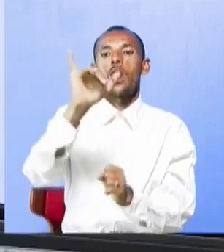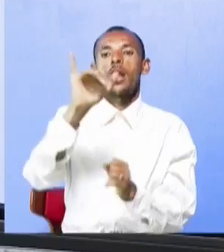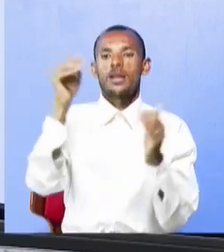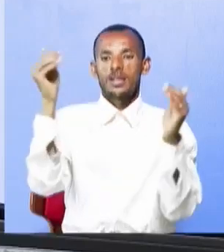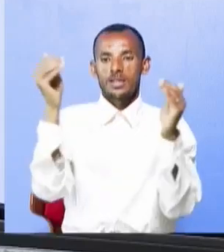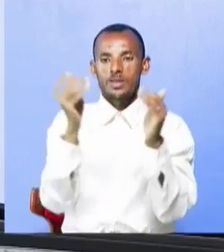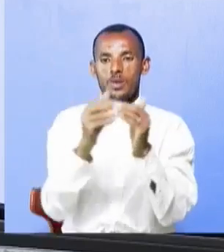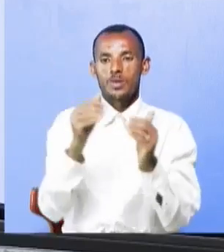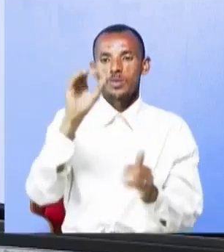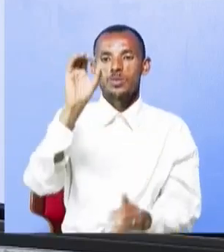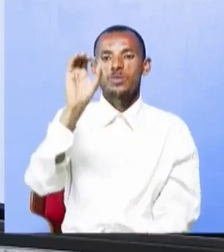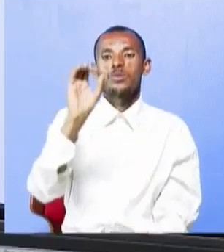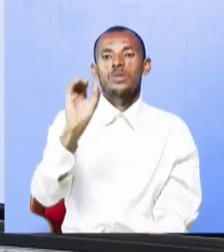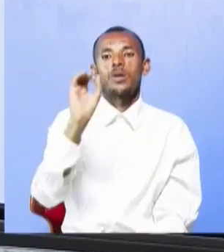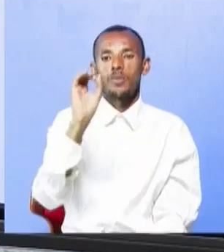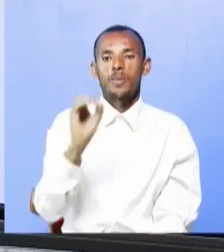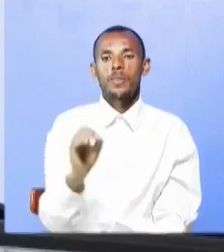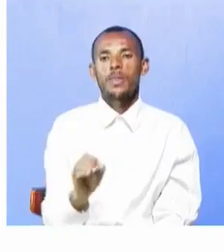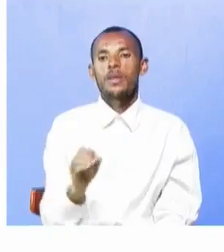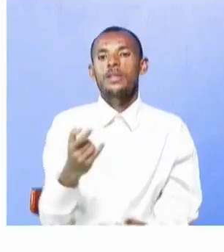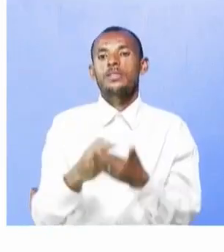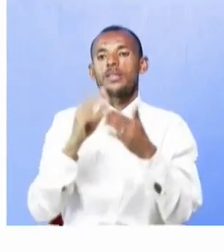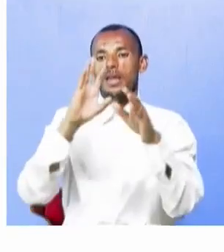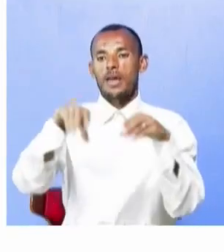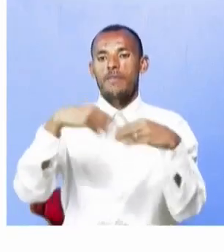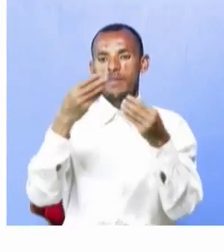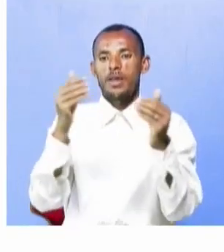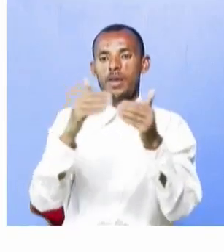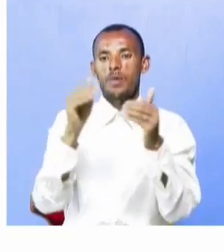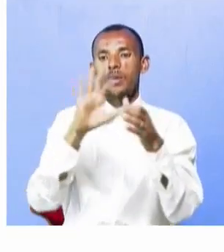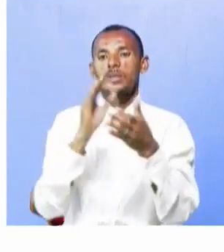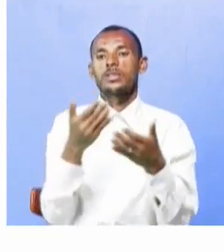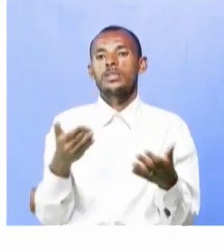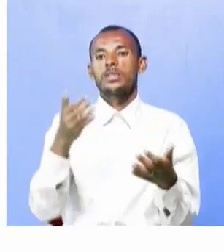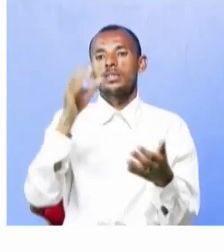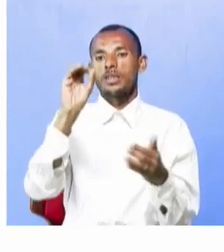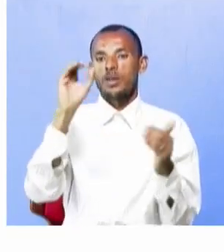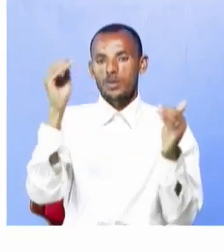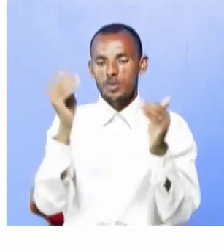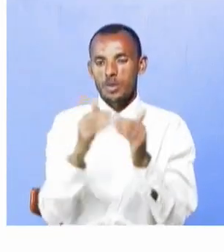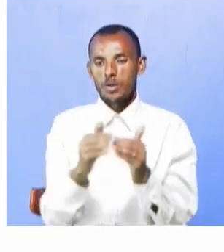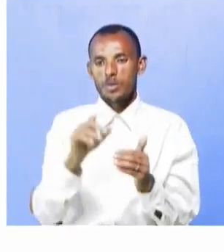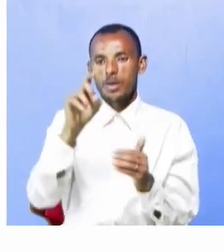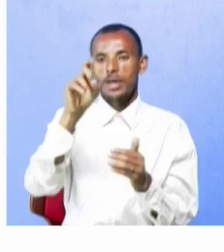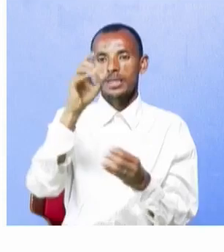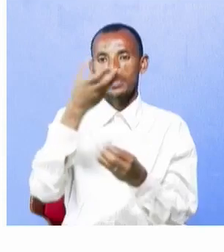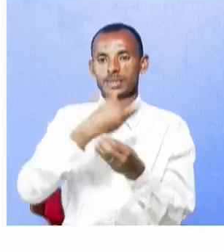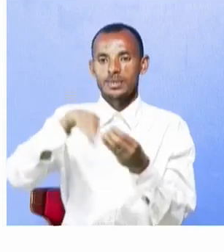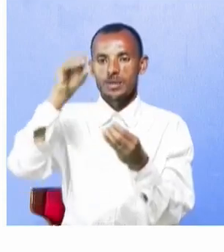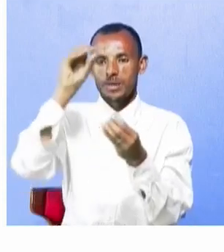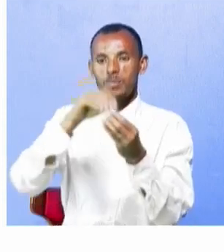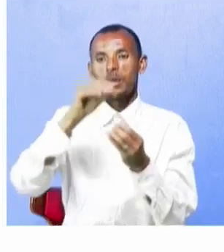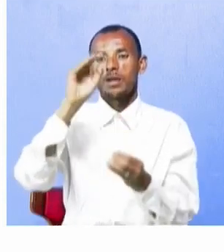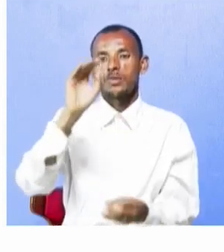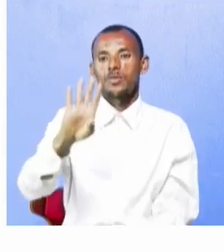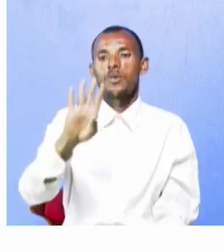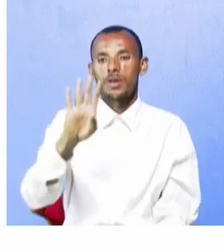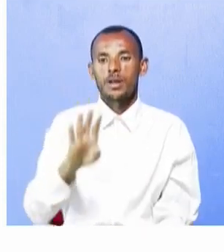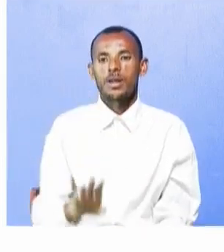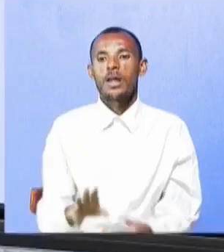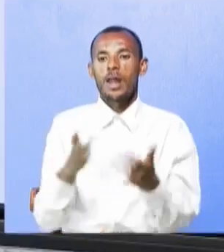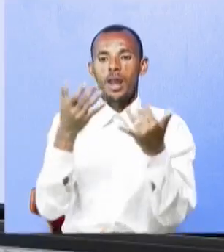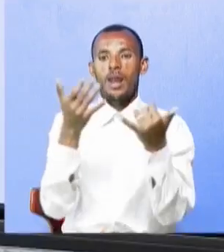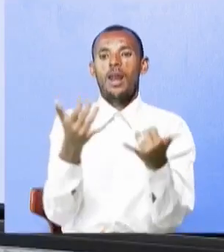or substitute y is equals to 0 in the given equation. So 0 is equals to x plus 4.